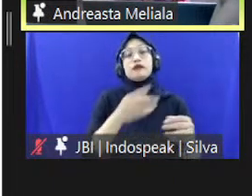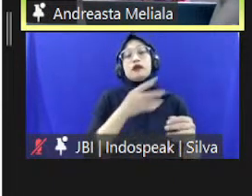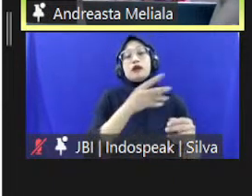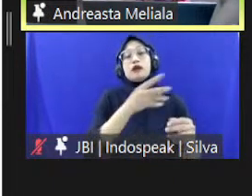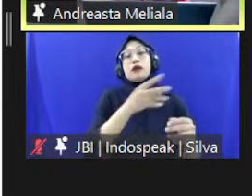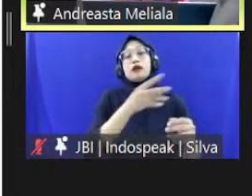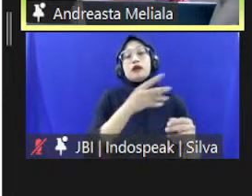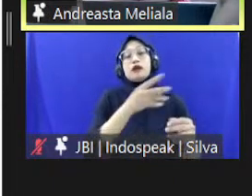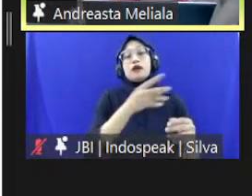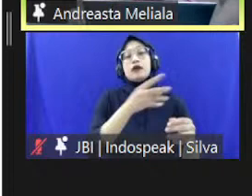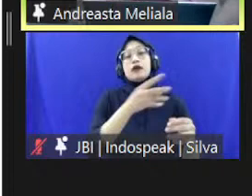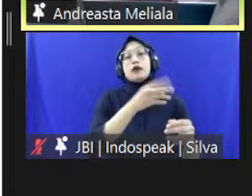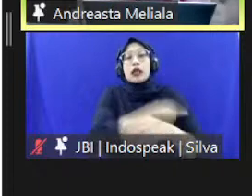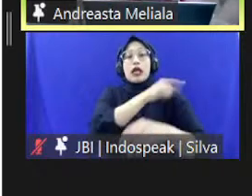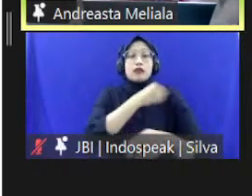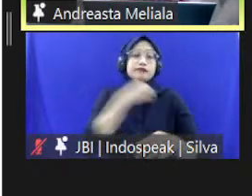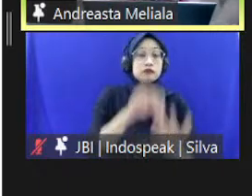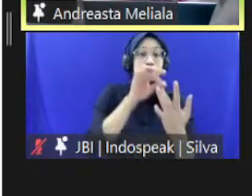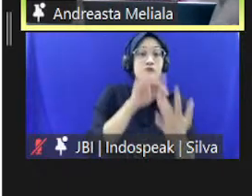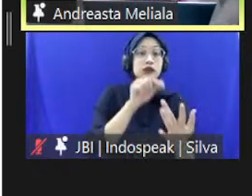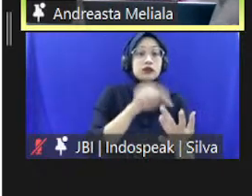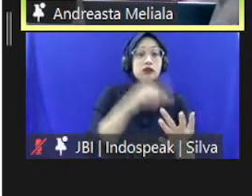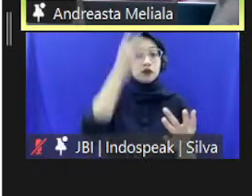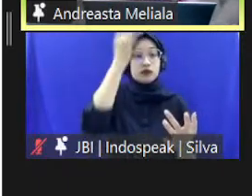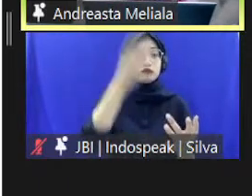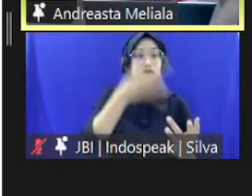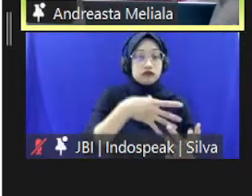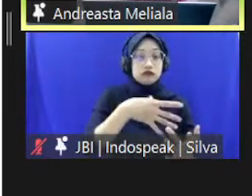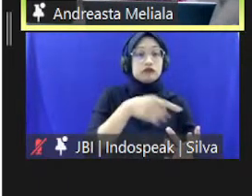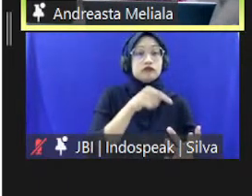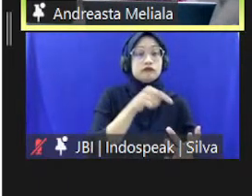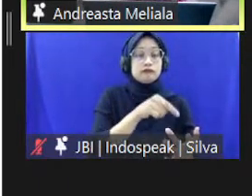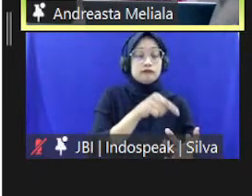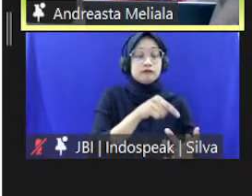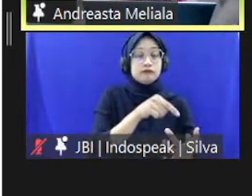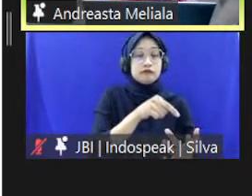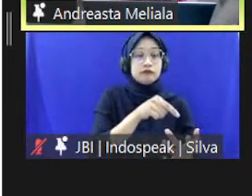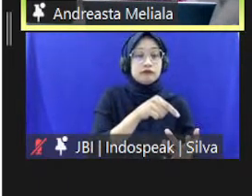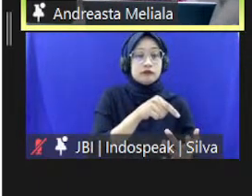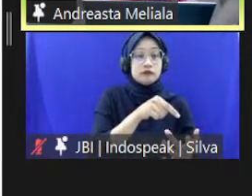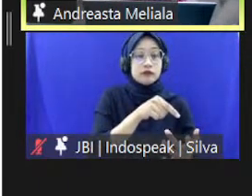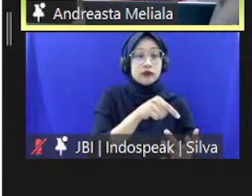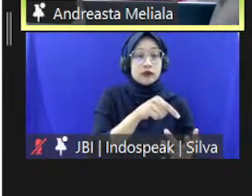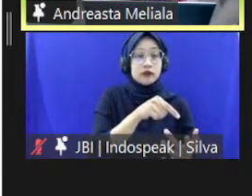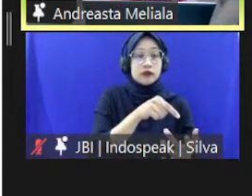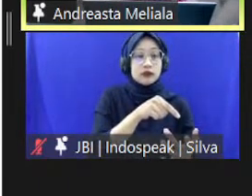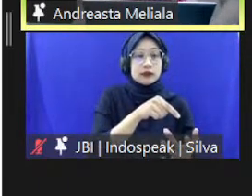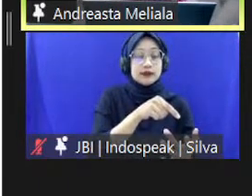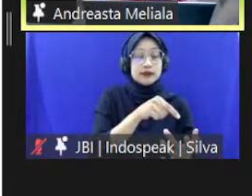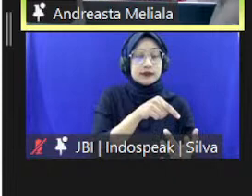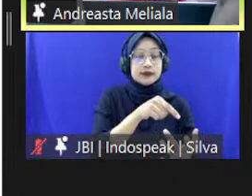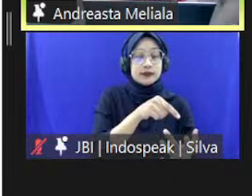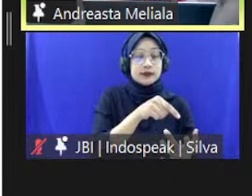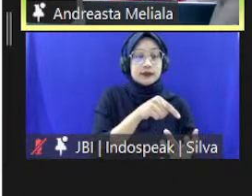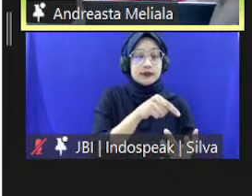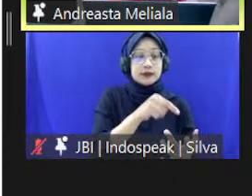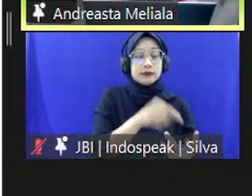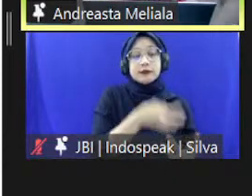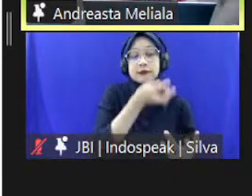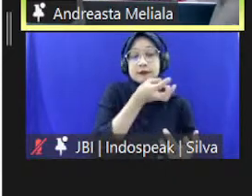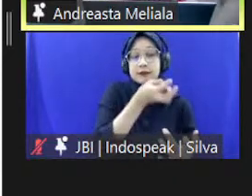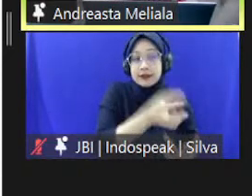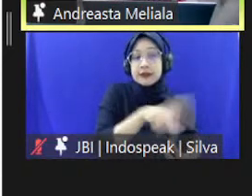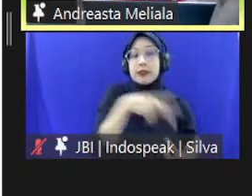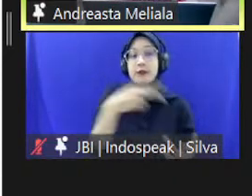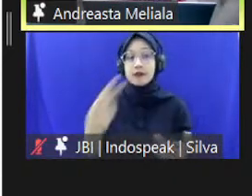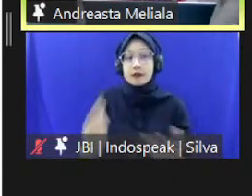in the tips of the graph. And it means that the availability of medical